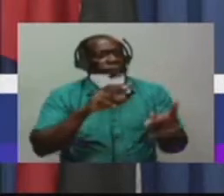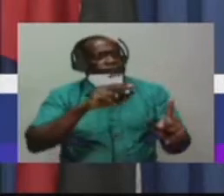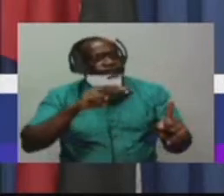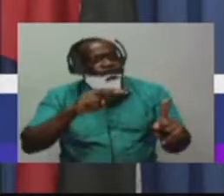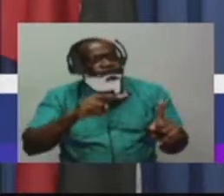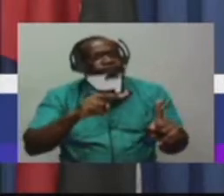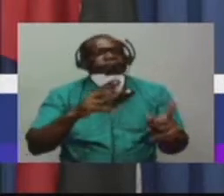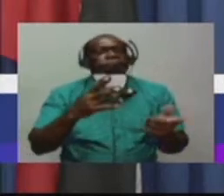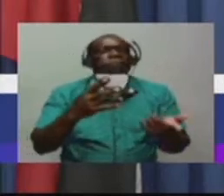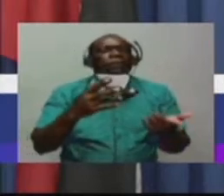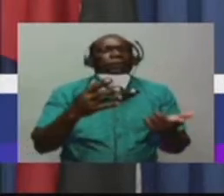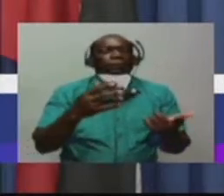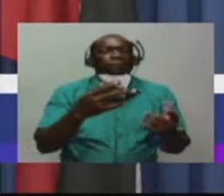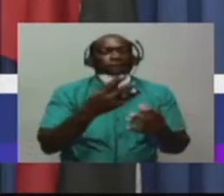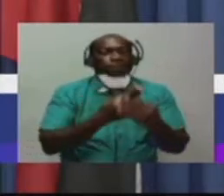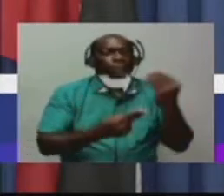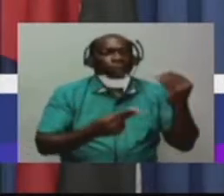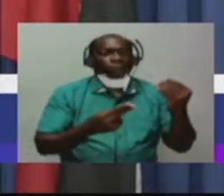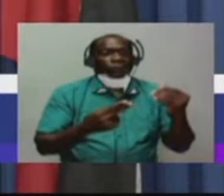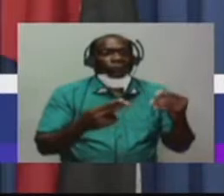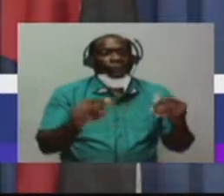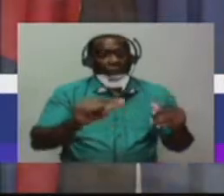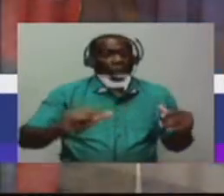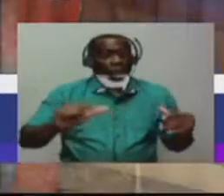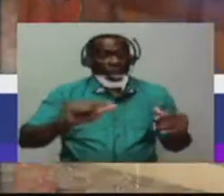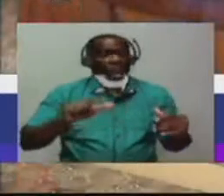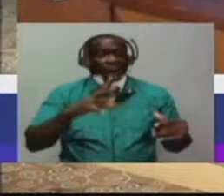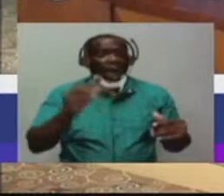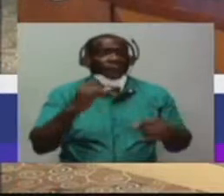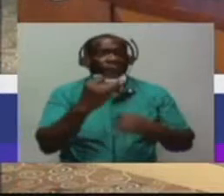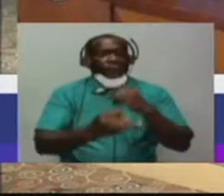locally and, I dare say, internationally.